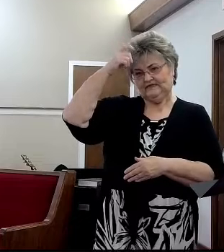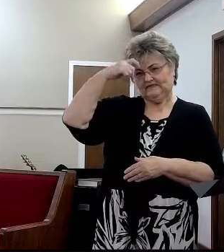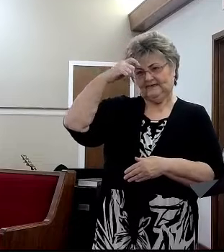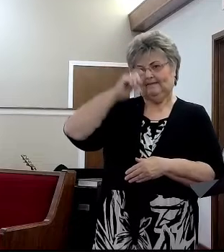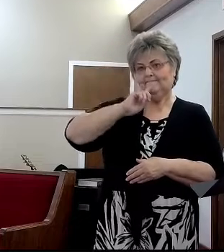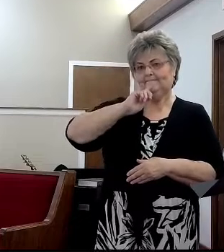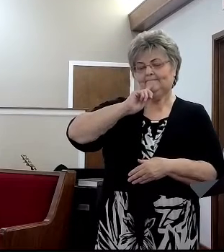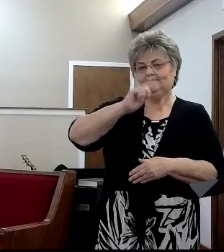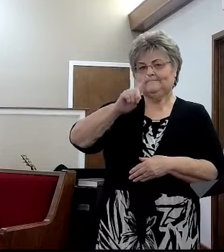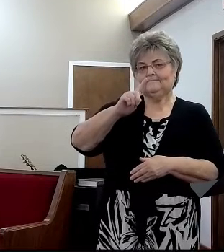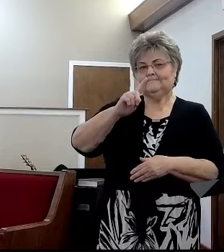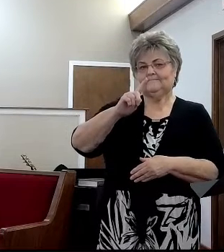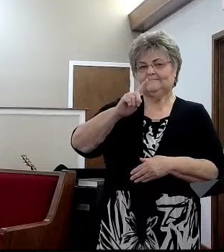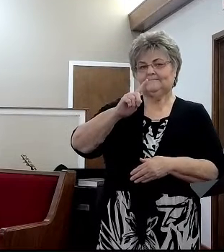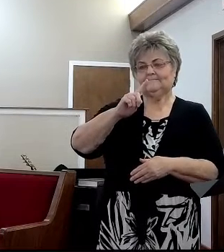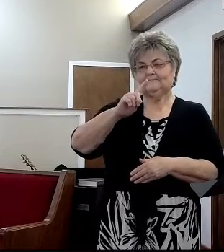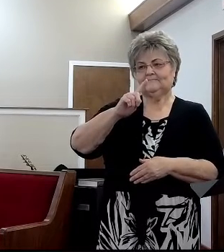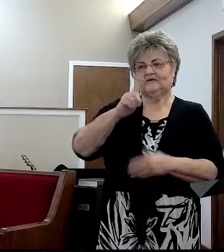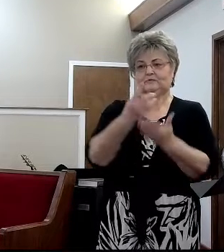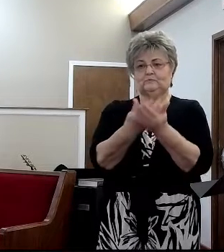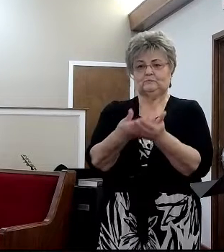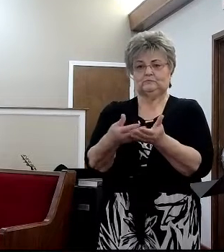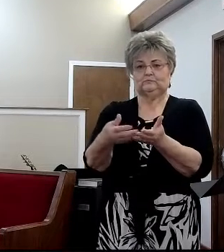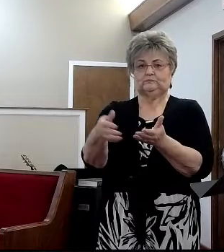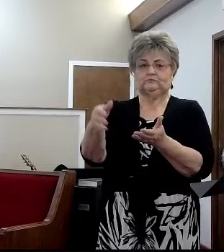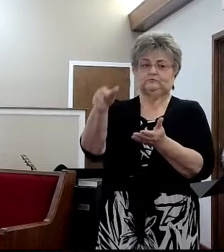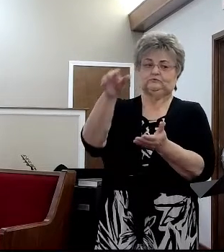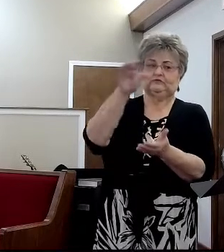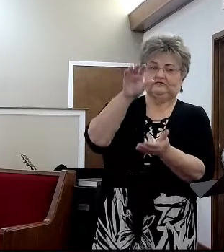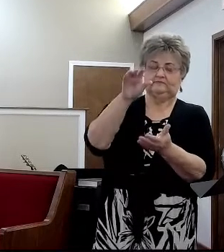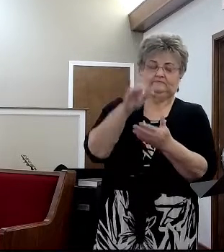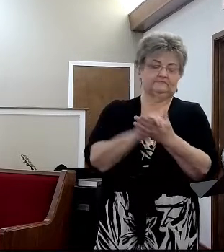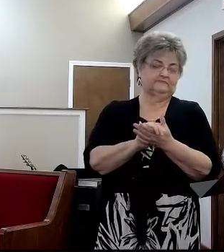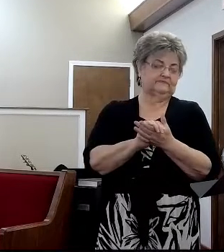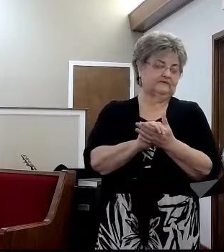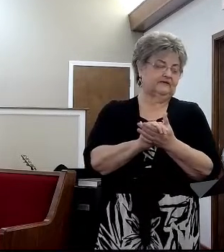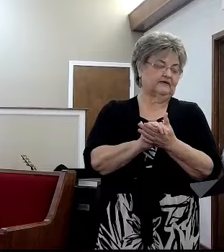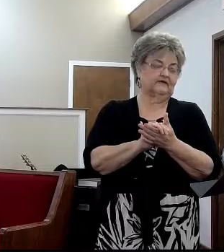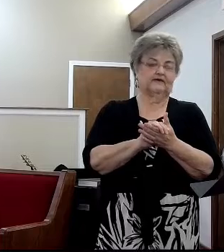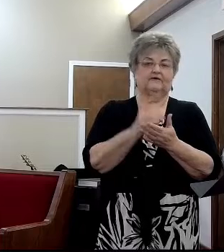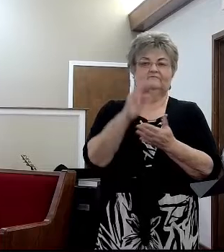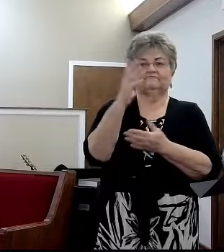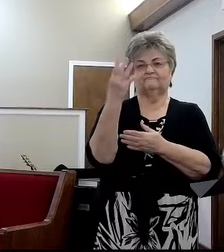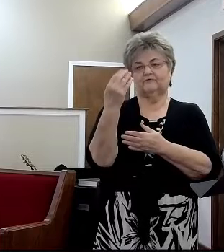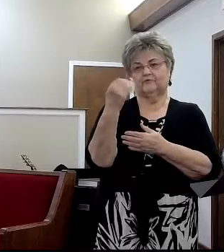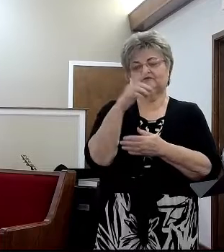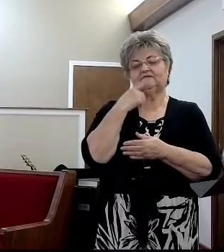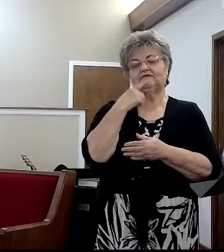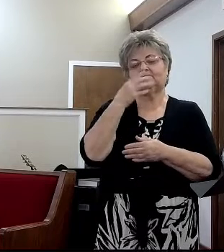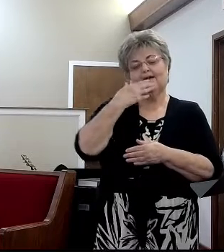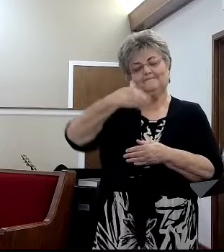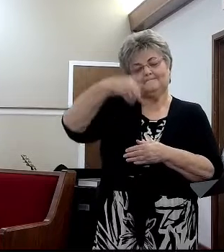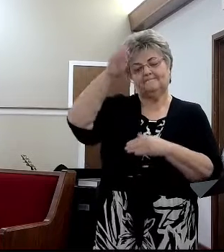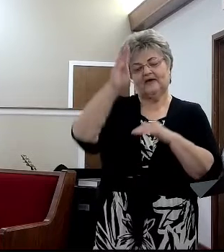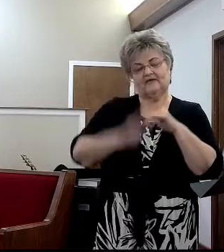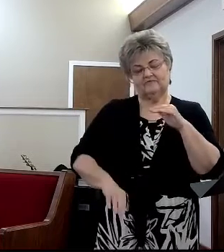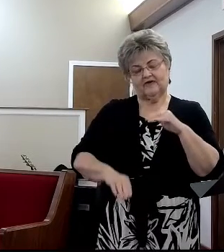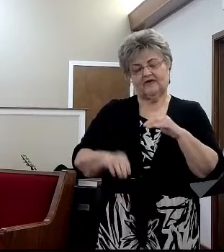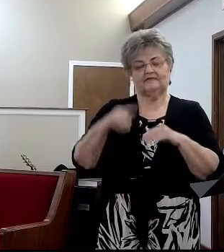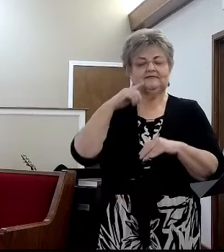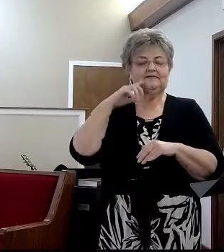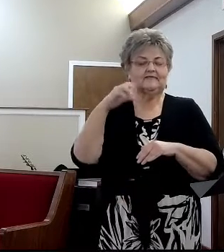is? Right, back to the riches. So we started in 14 where it says it's better than the merchandise of